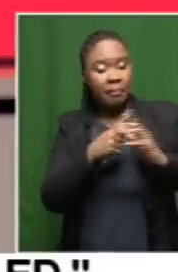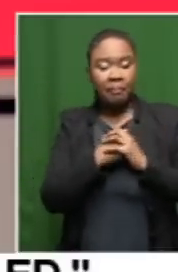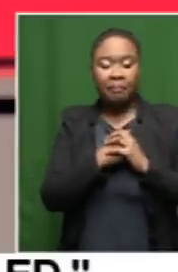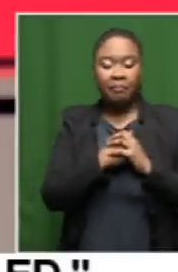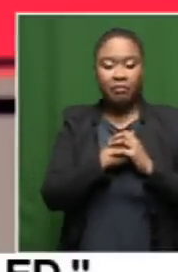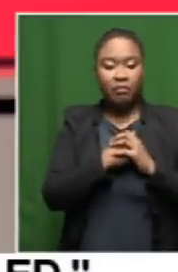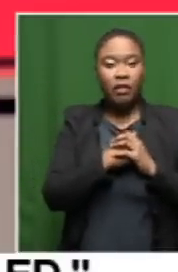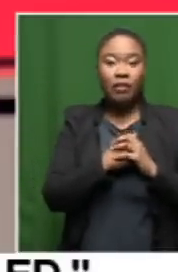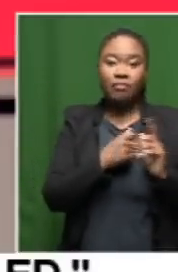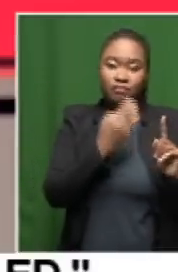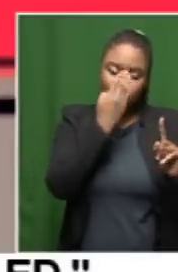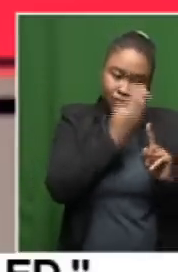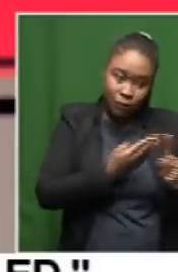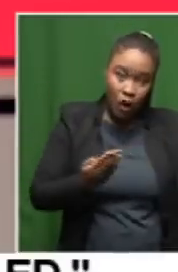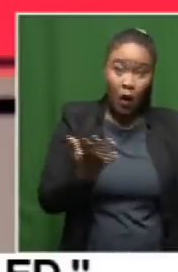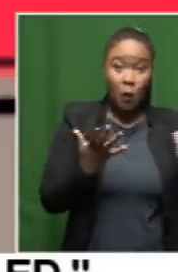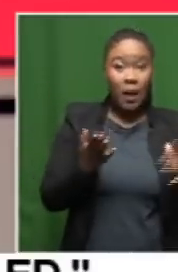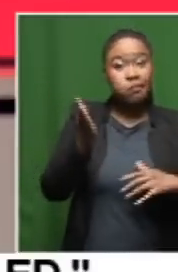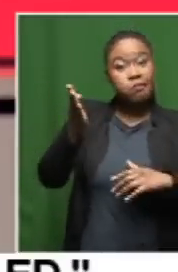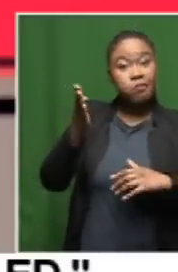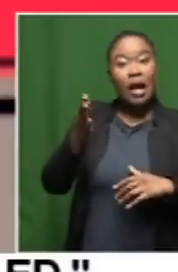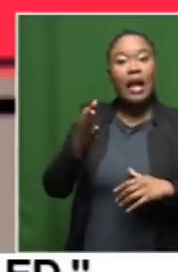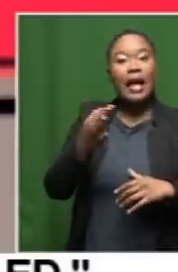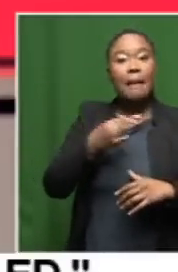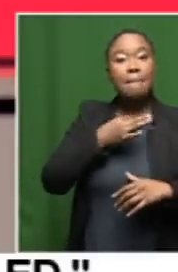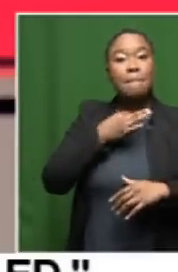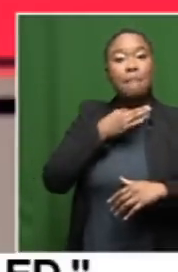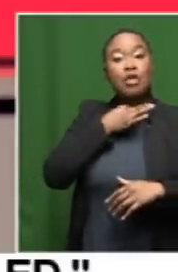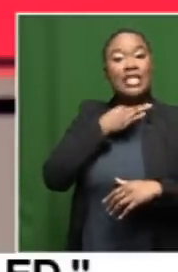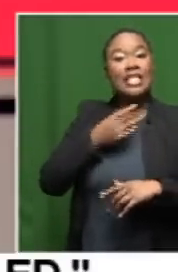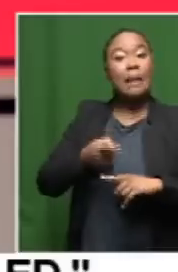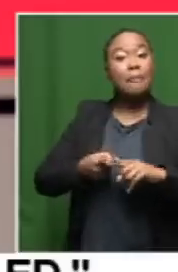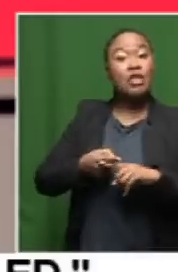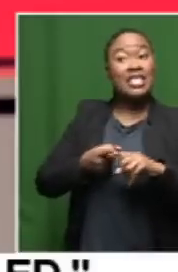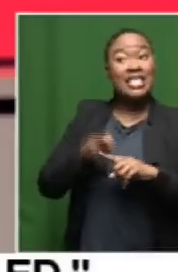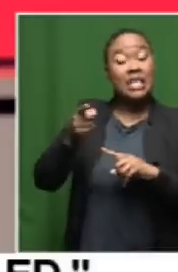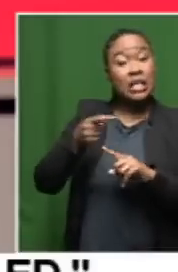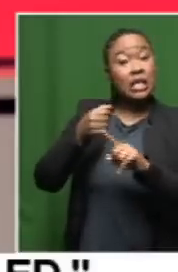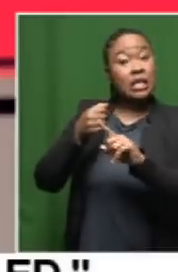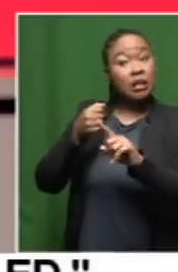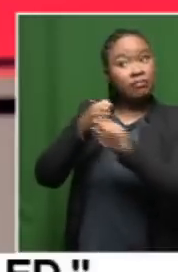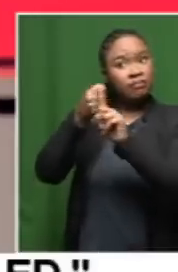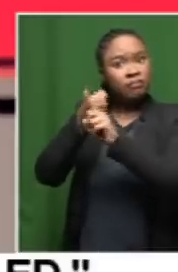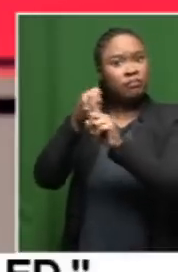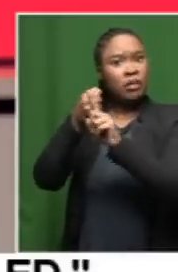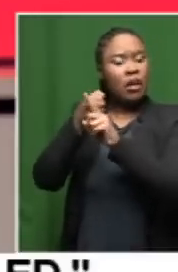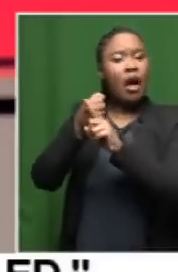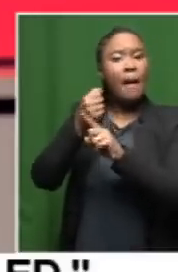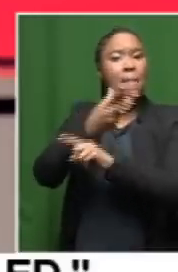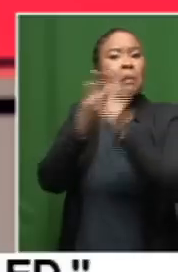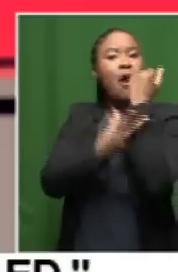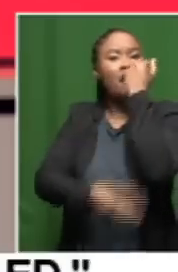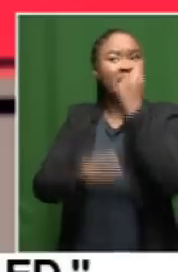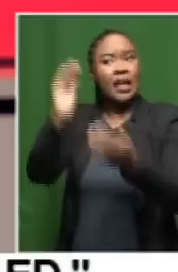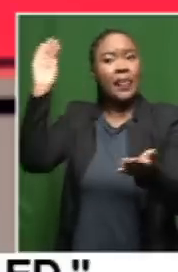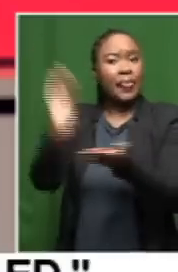been honored in Britain for working to end poverty in Britain. So